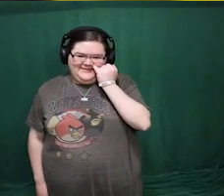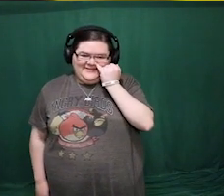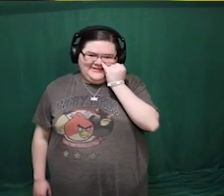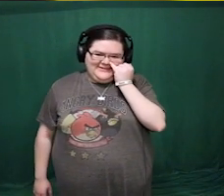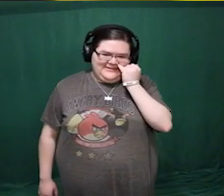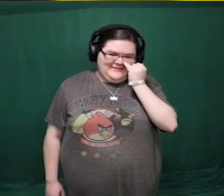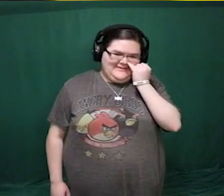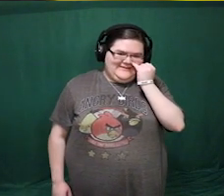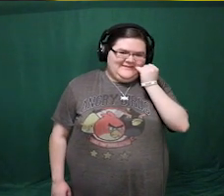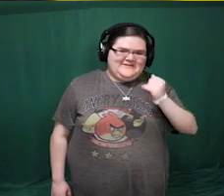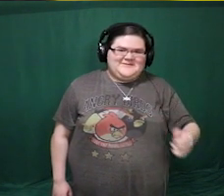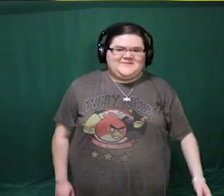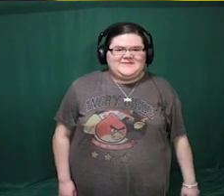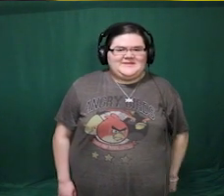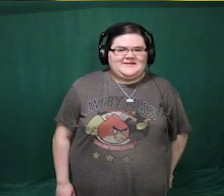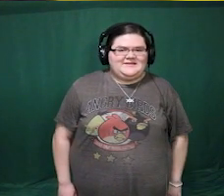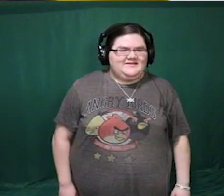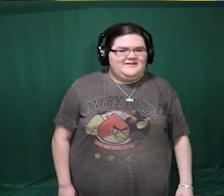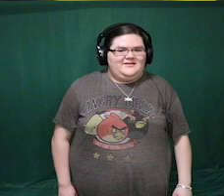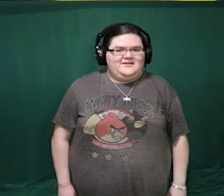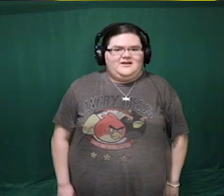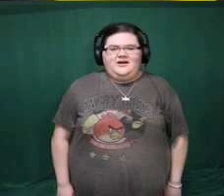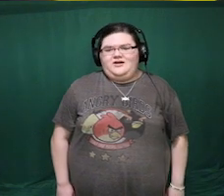both! Oh, man.